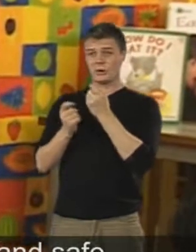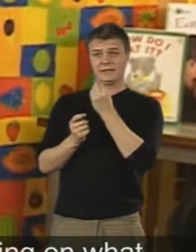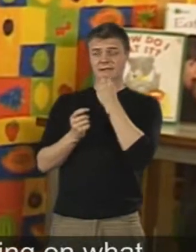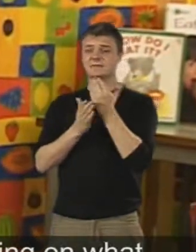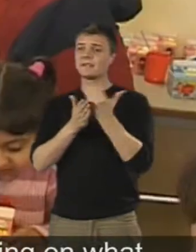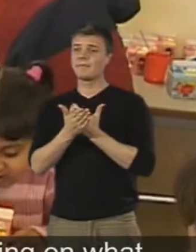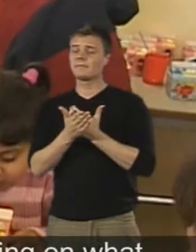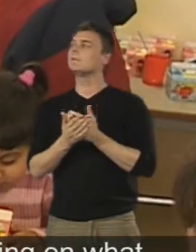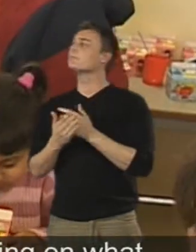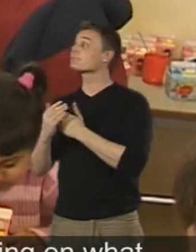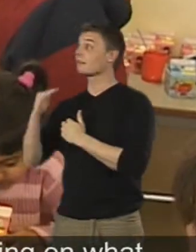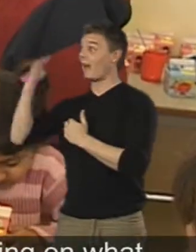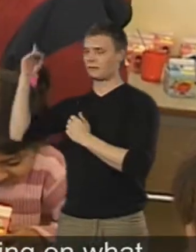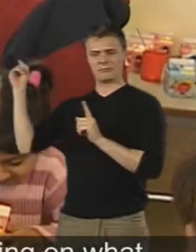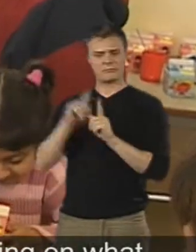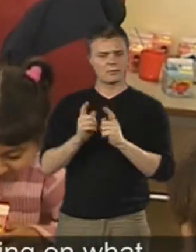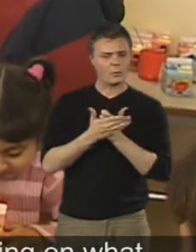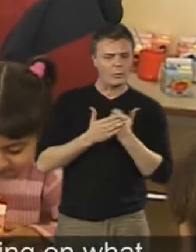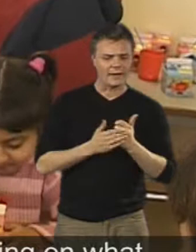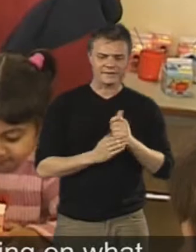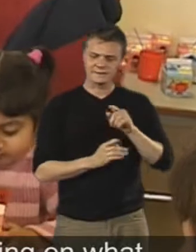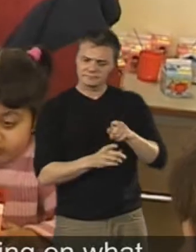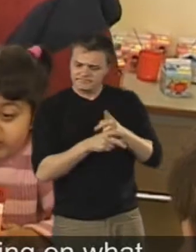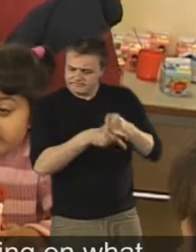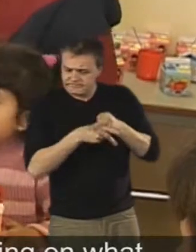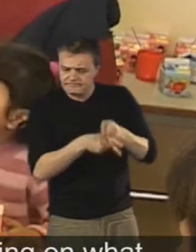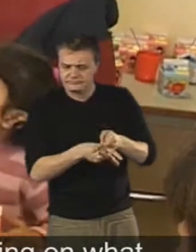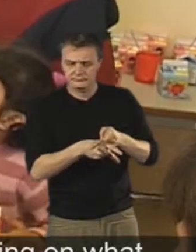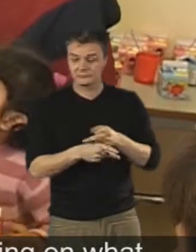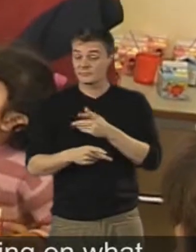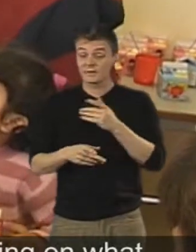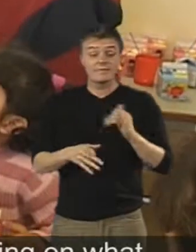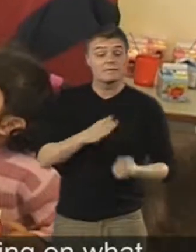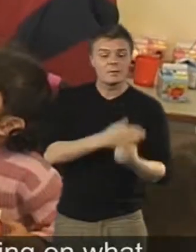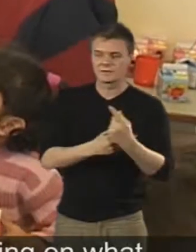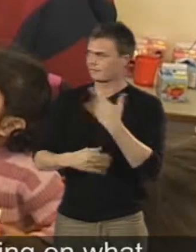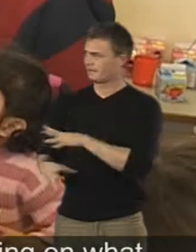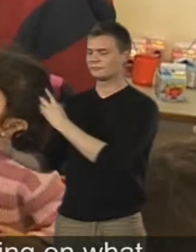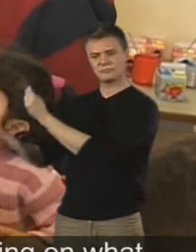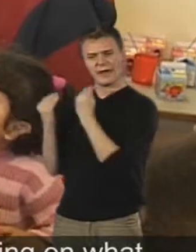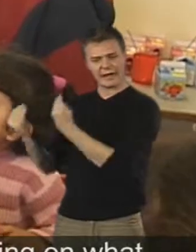One adult is always present when she eats, and all staff have had training on what to do in an emergency.